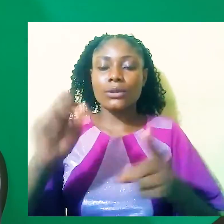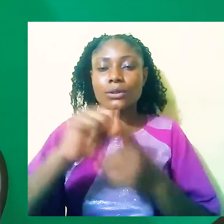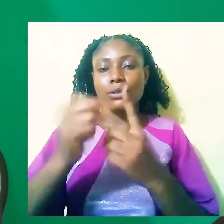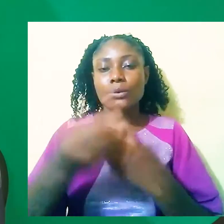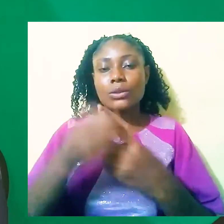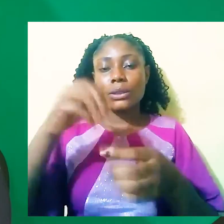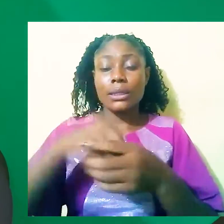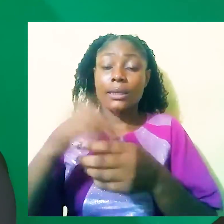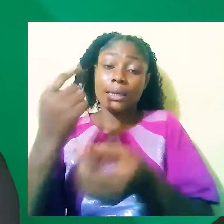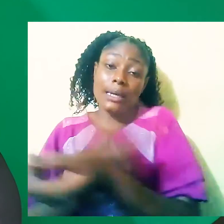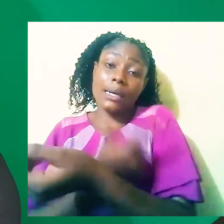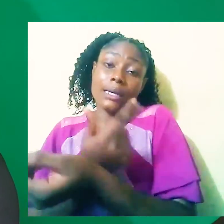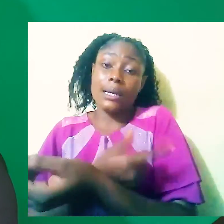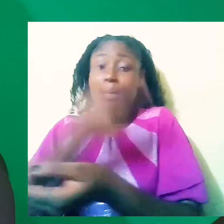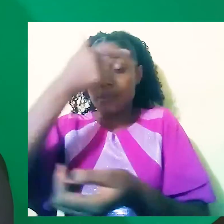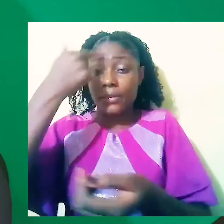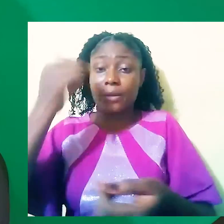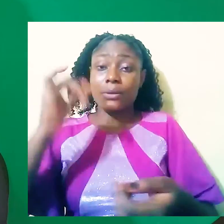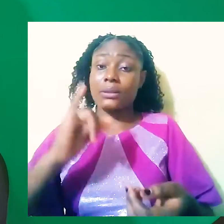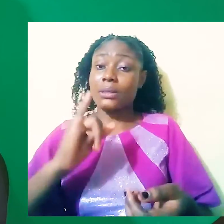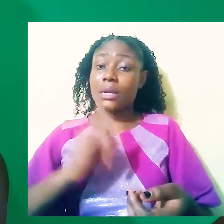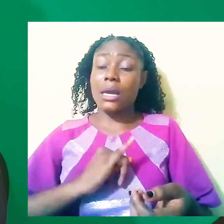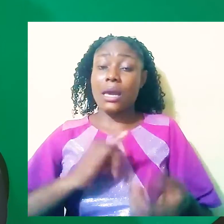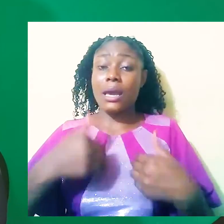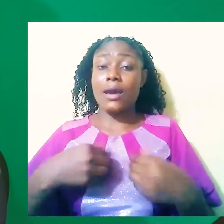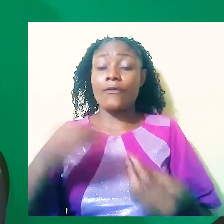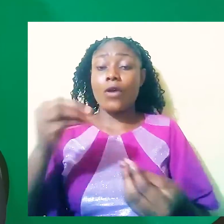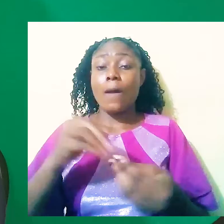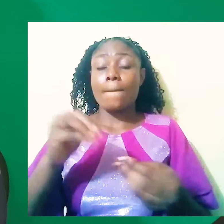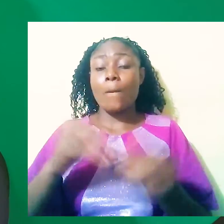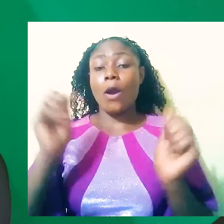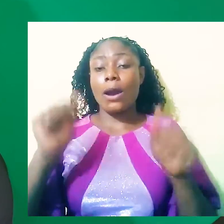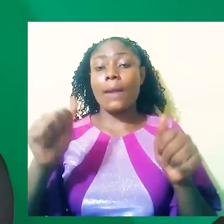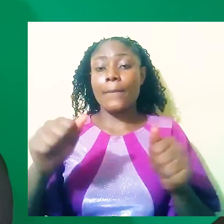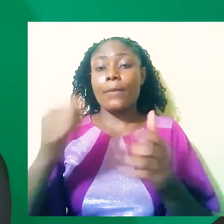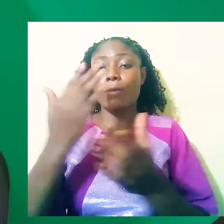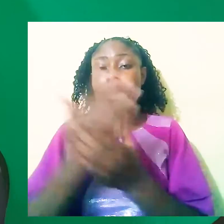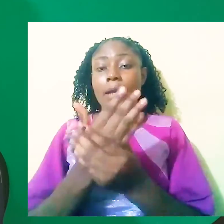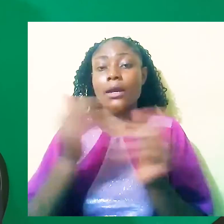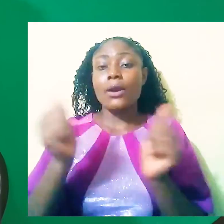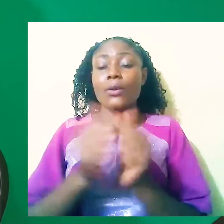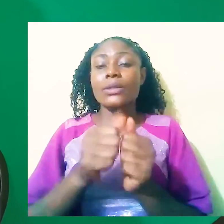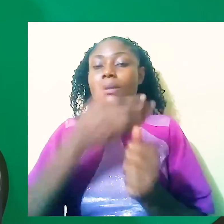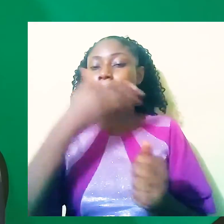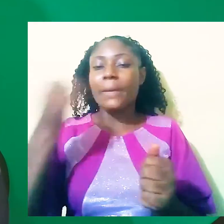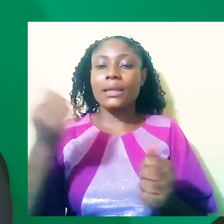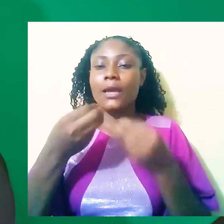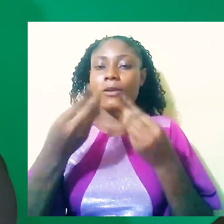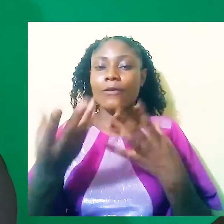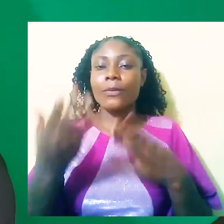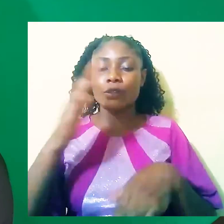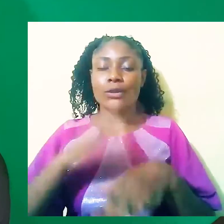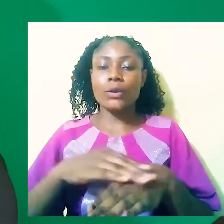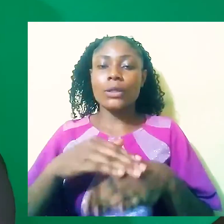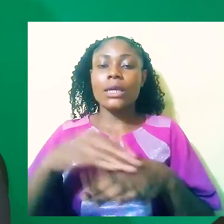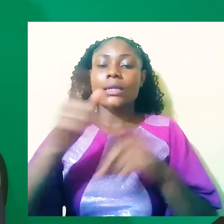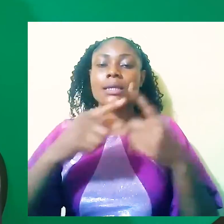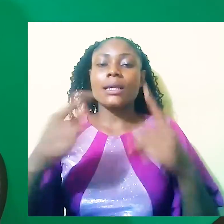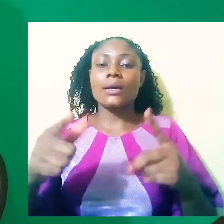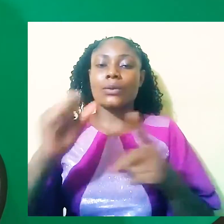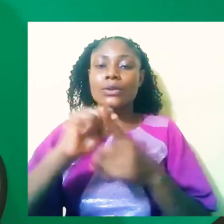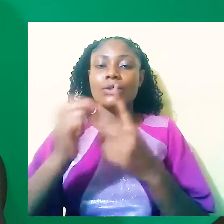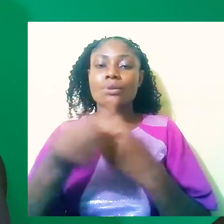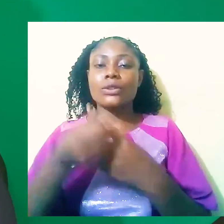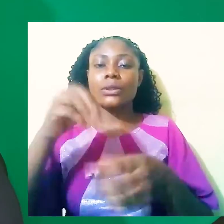be discussing the sign language varieties or sign language situation in Ghana because I have a more capable hand with much